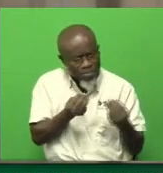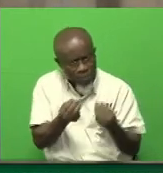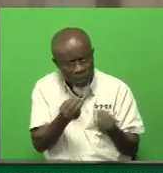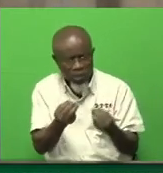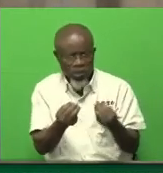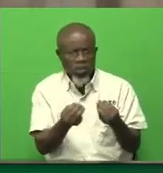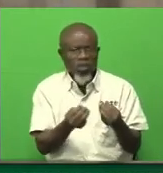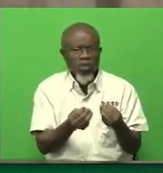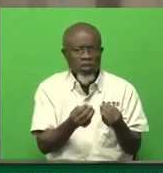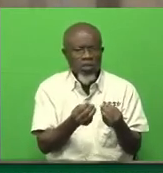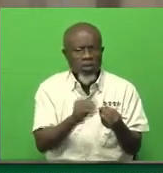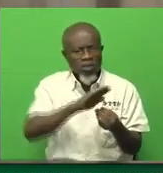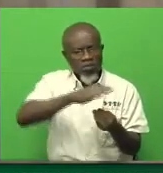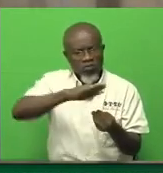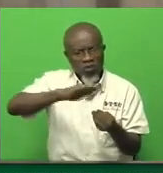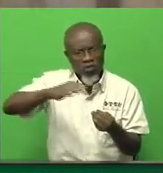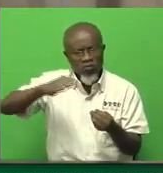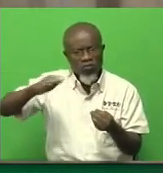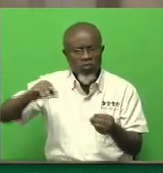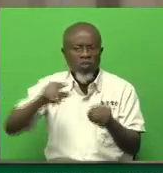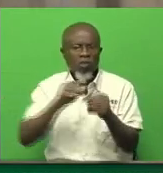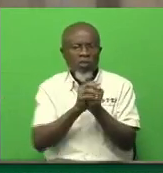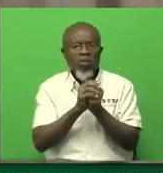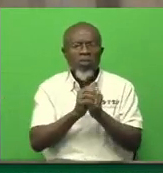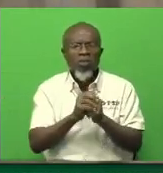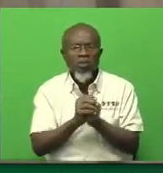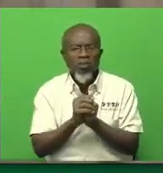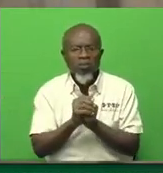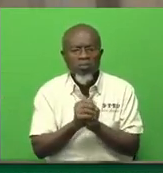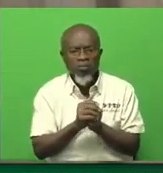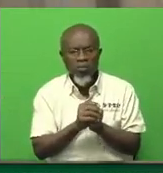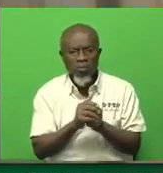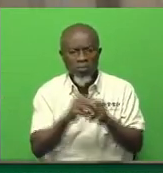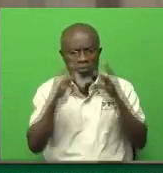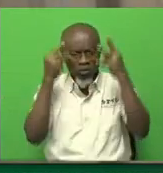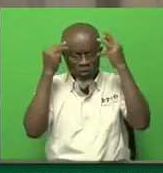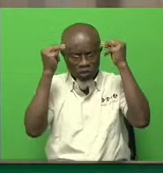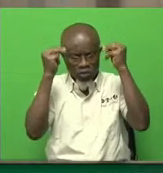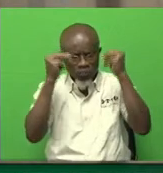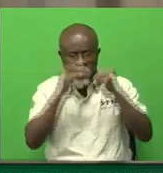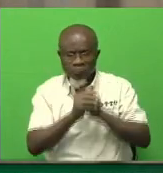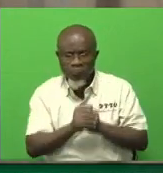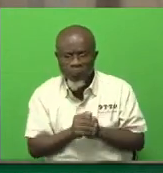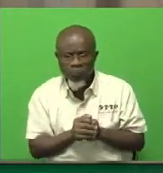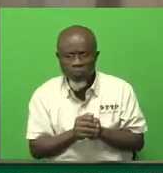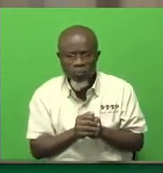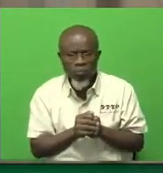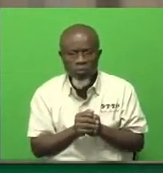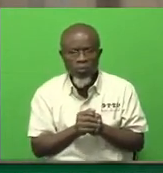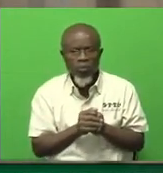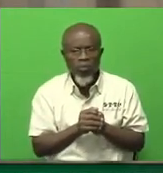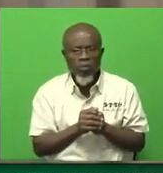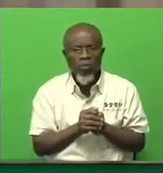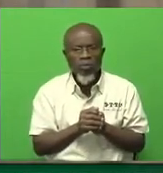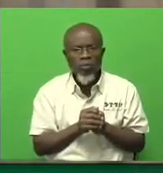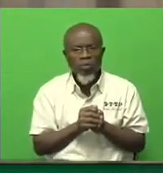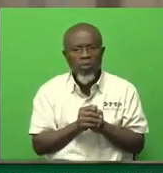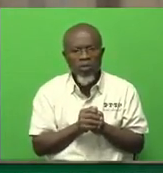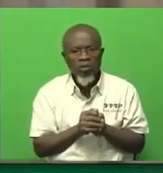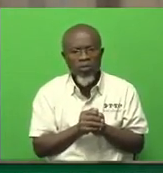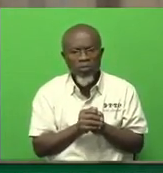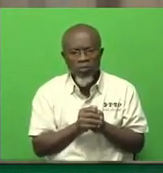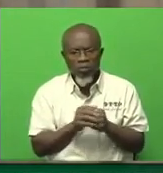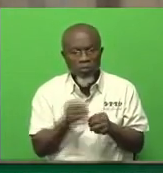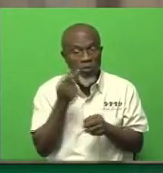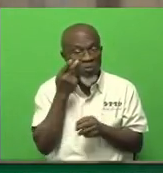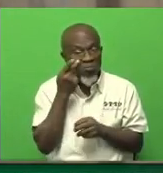wasn't fact and key a set of key deliverables on literacy and numeracy that